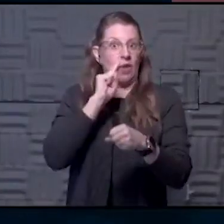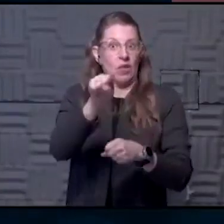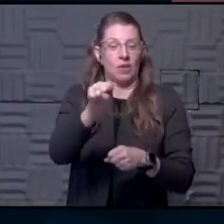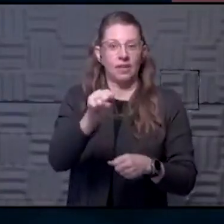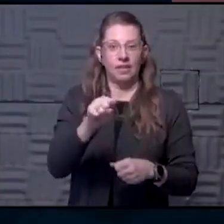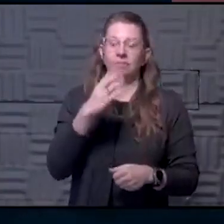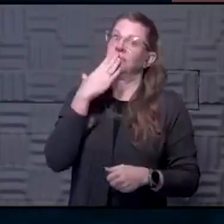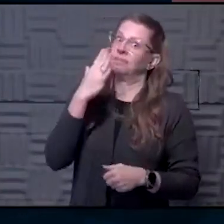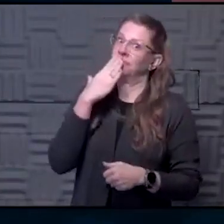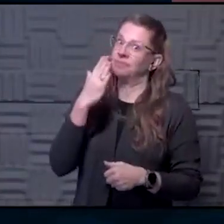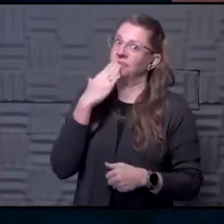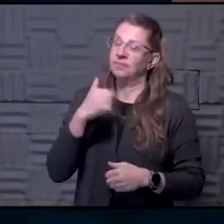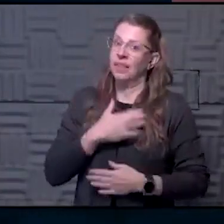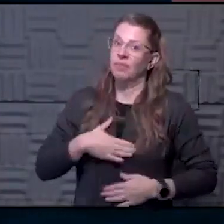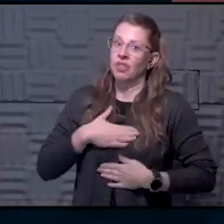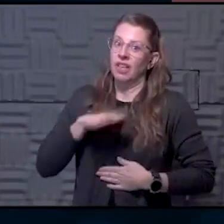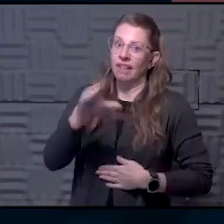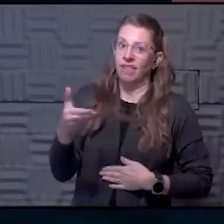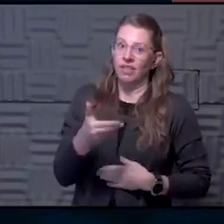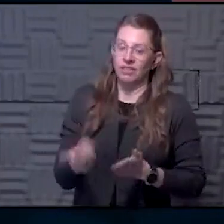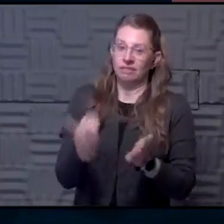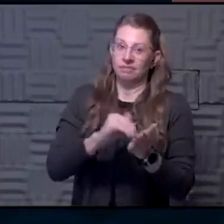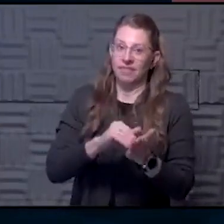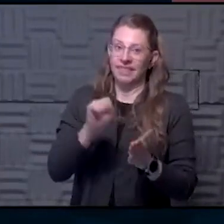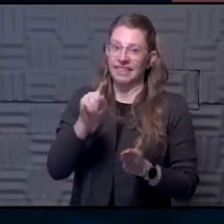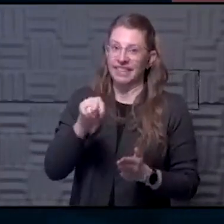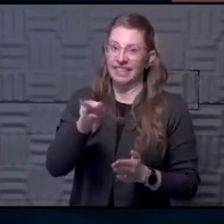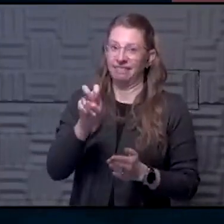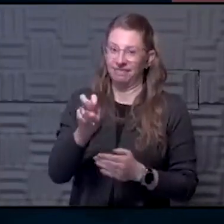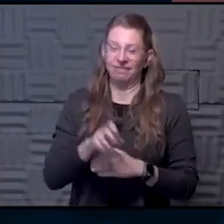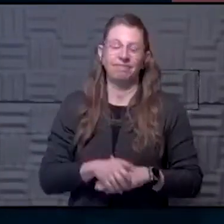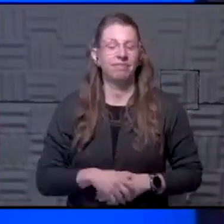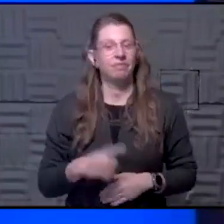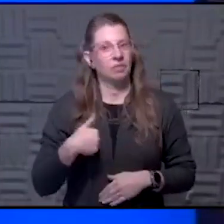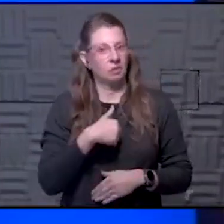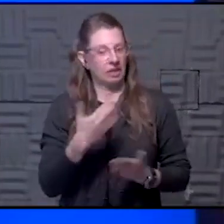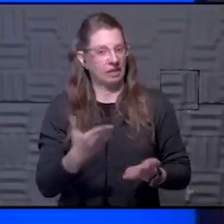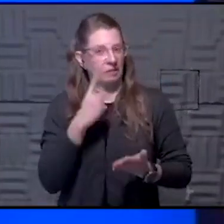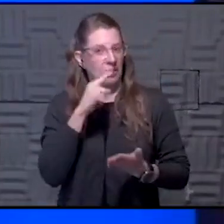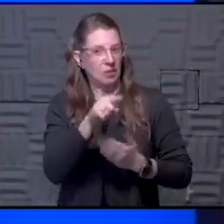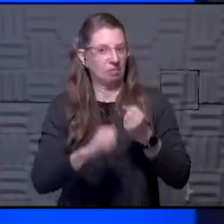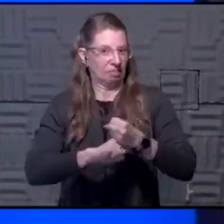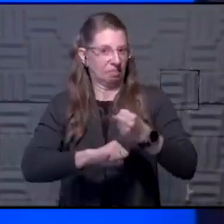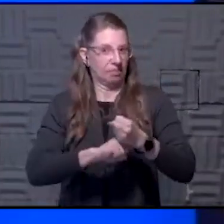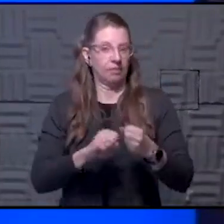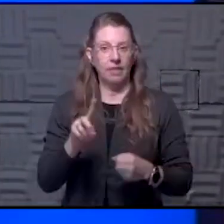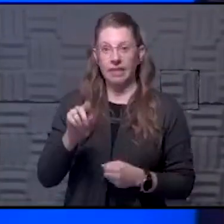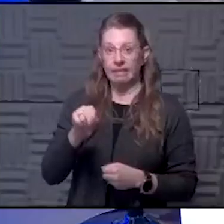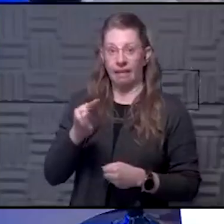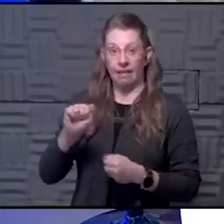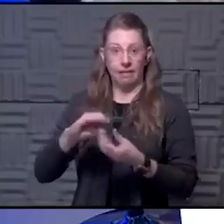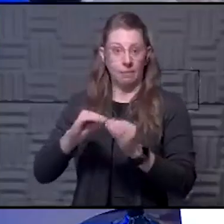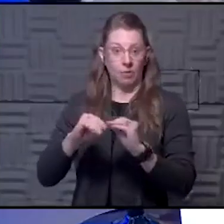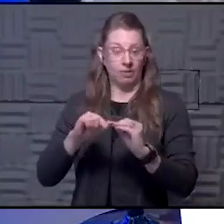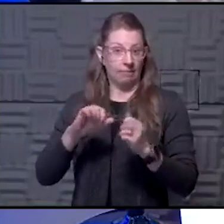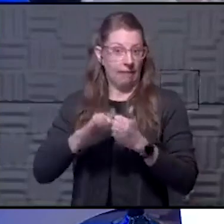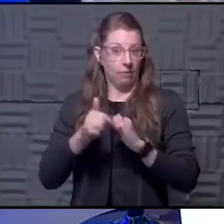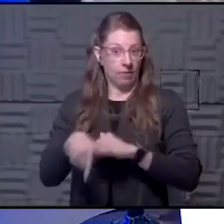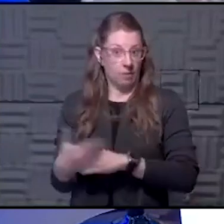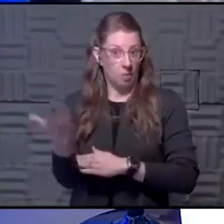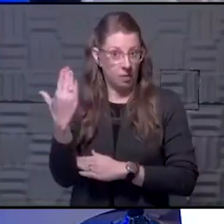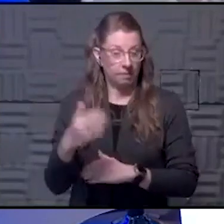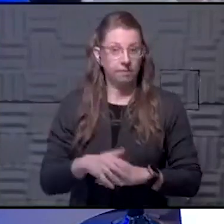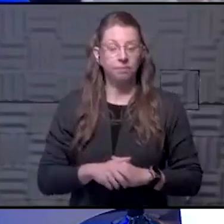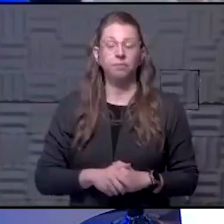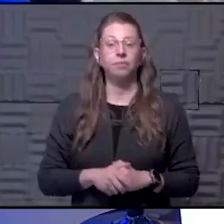Thank you very much. I appreciate the invitation again, Steve. We're here for you. Hey, Dana, how are we doing this morning? I think